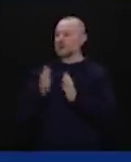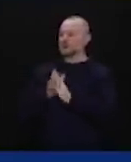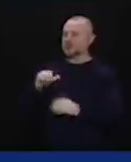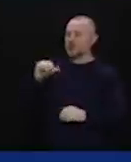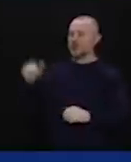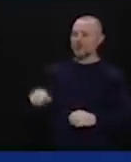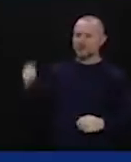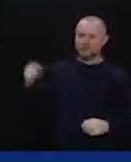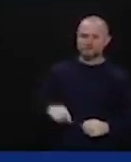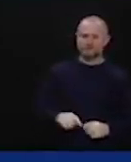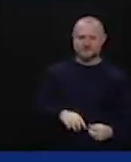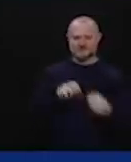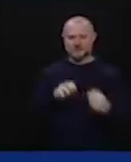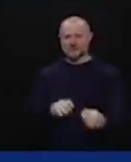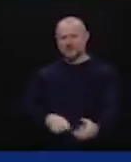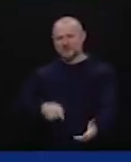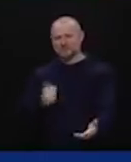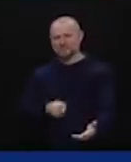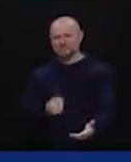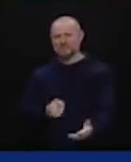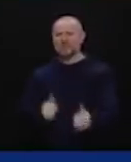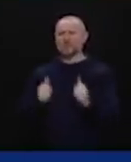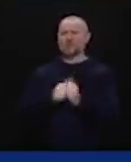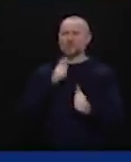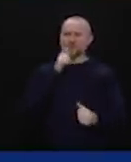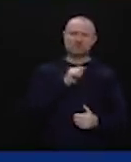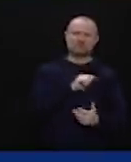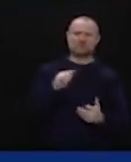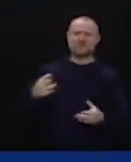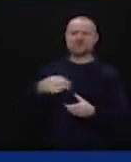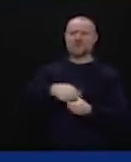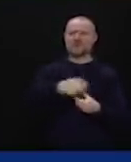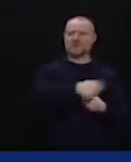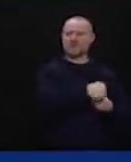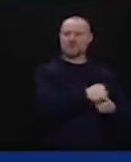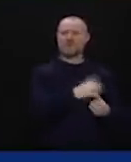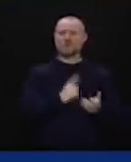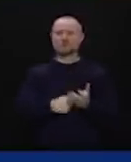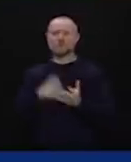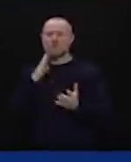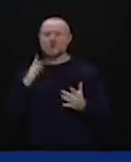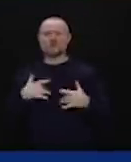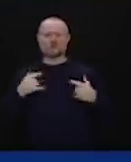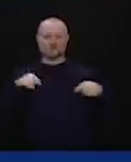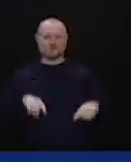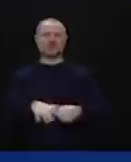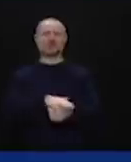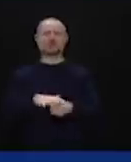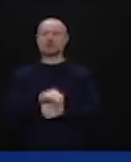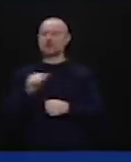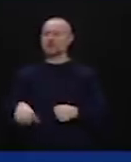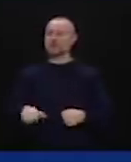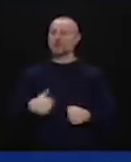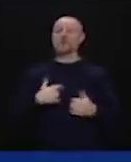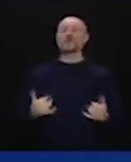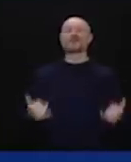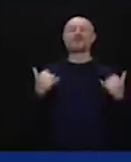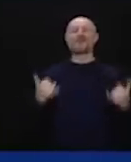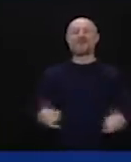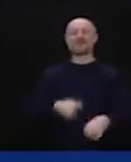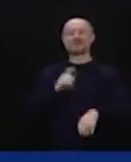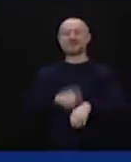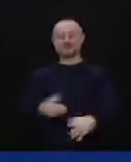the stakeholders and hear everything that Albany and upstate New York have to offer. Now it's time they see the wonders behind